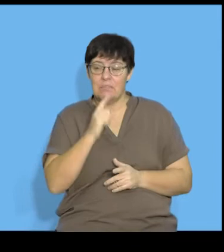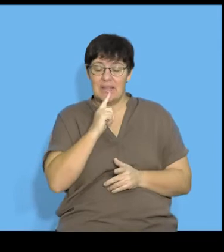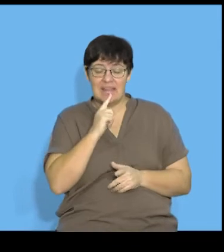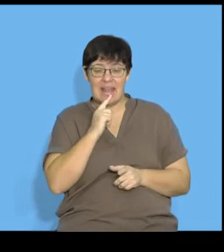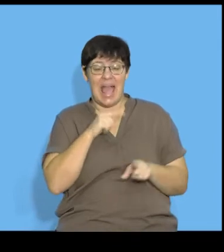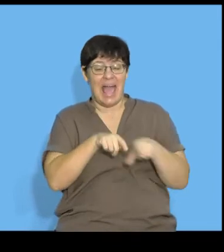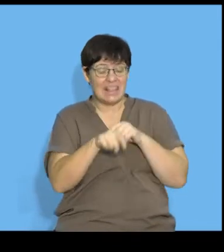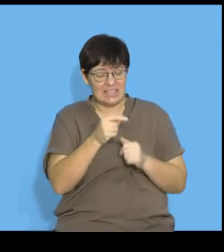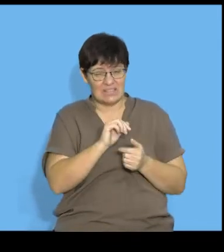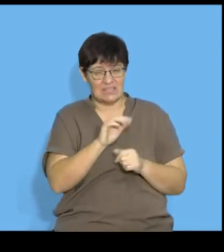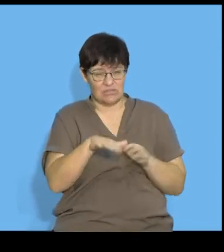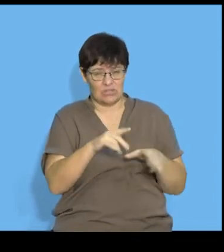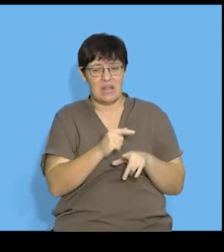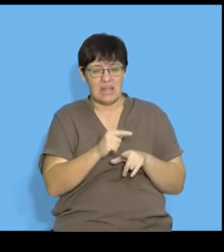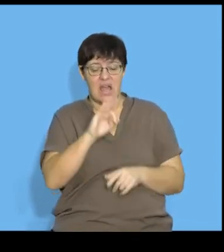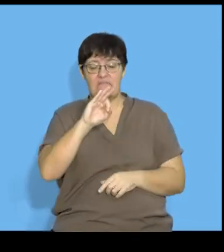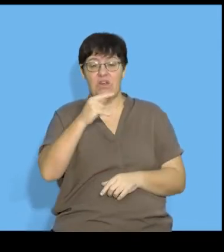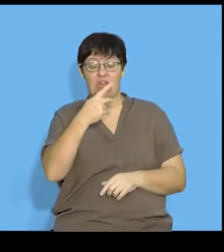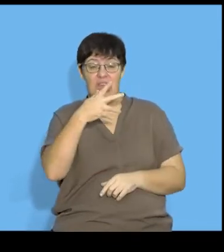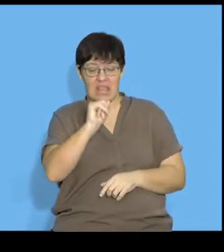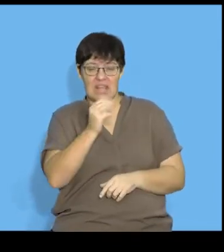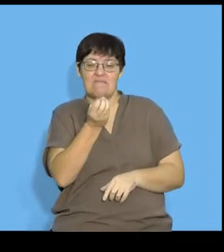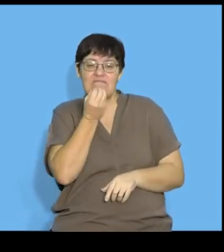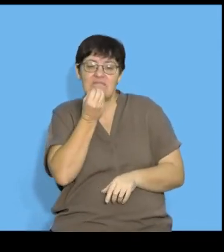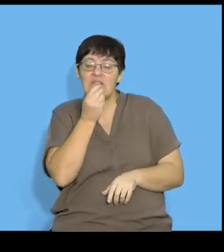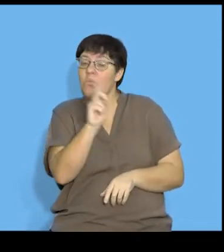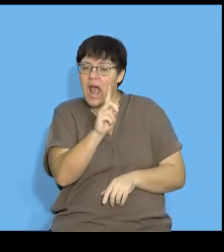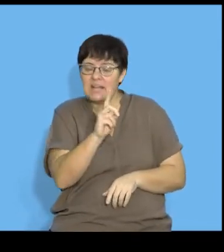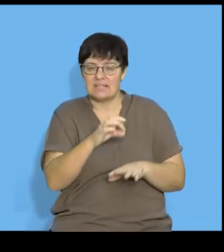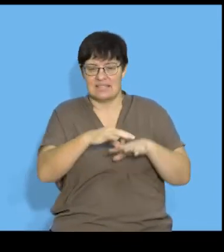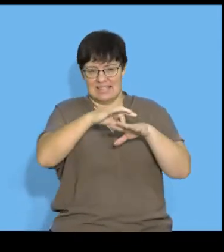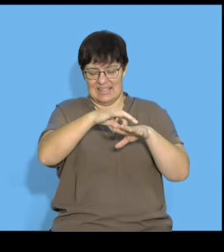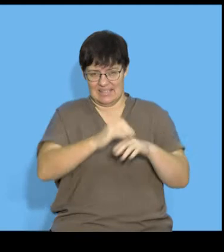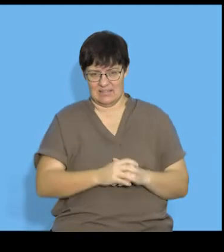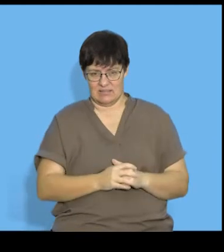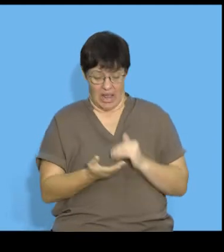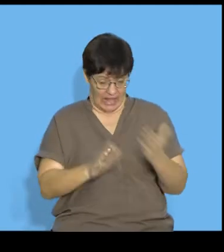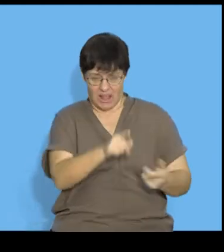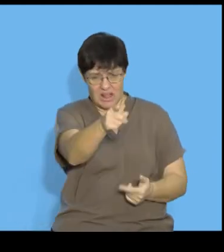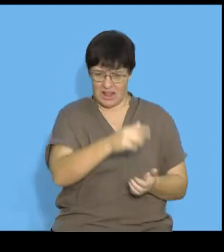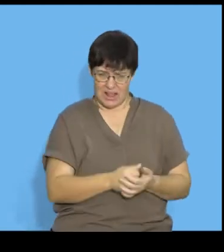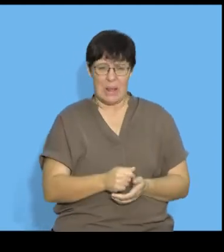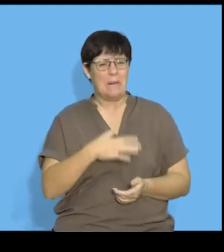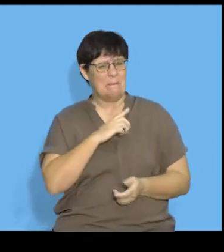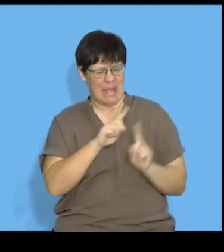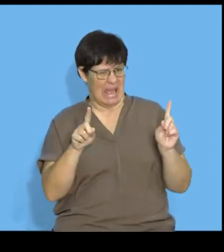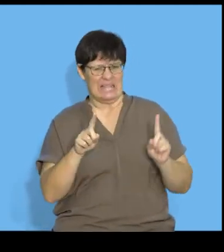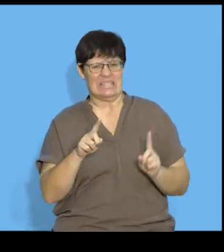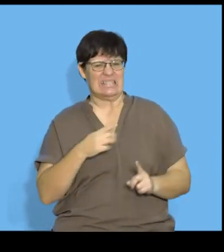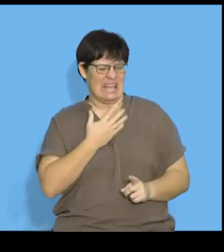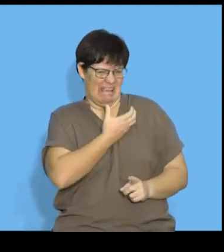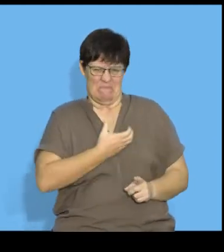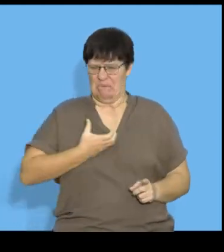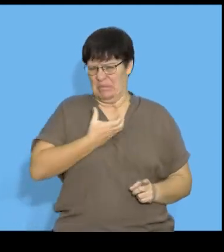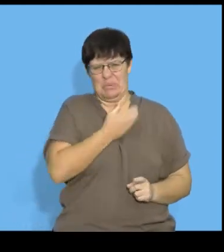fungus that's feeding, right, on the skin. And it's not going to kill you, but it is going to cause discomfort.